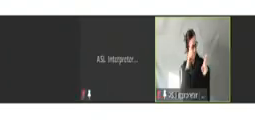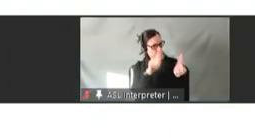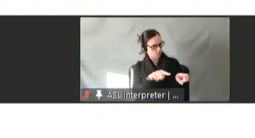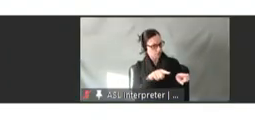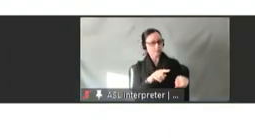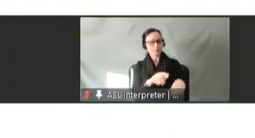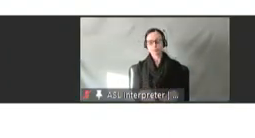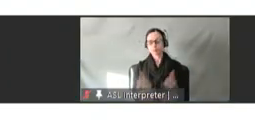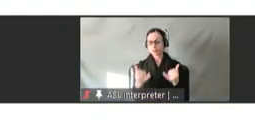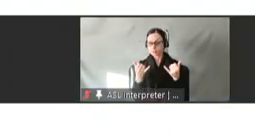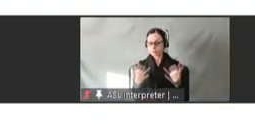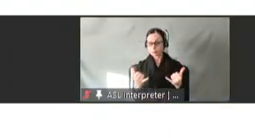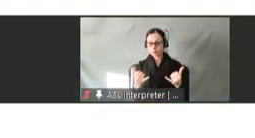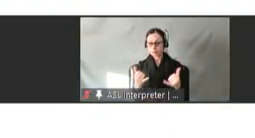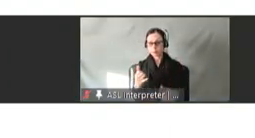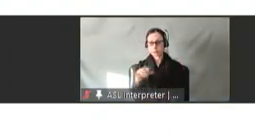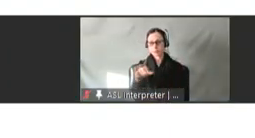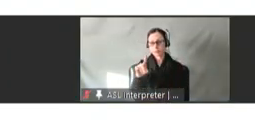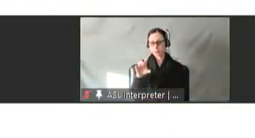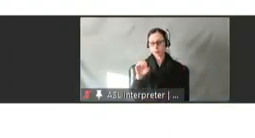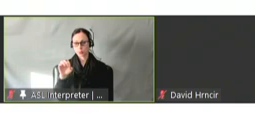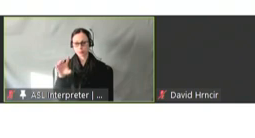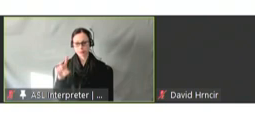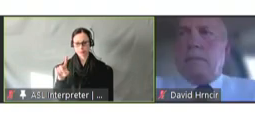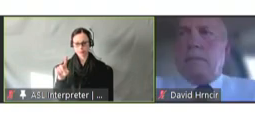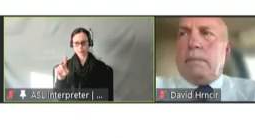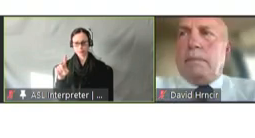next is DOD.